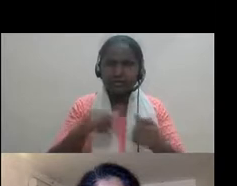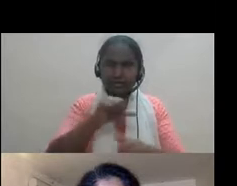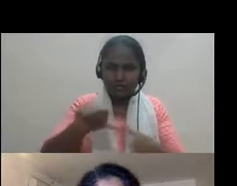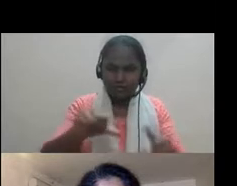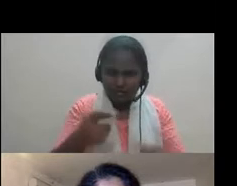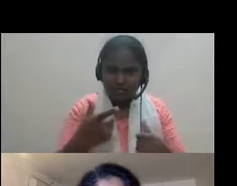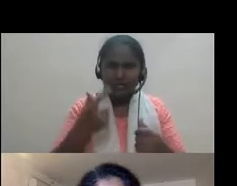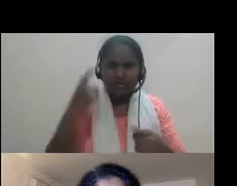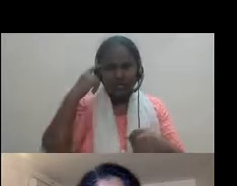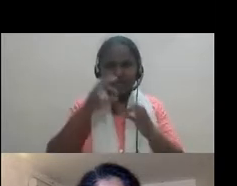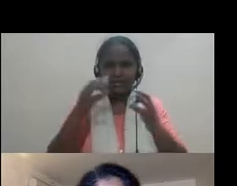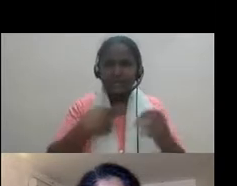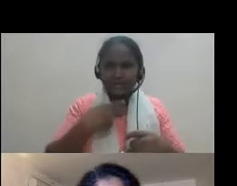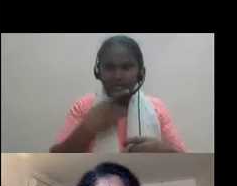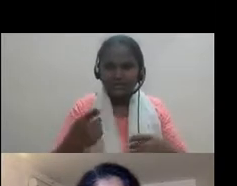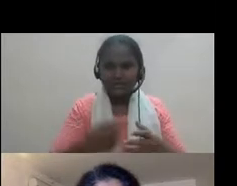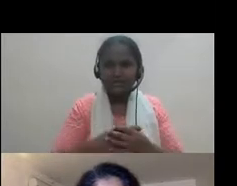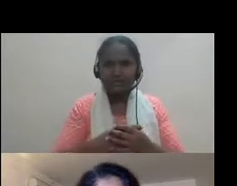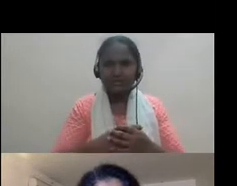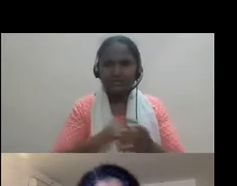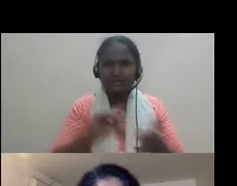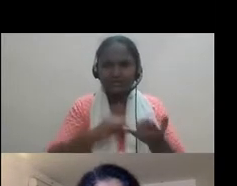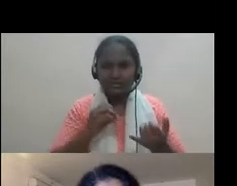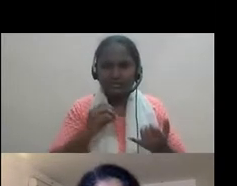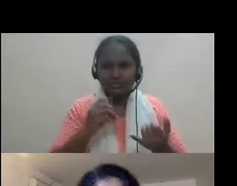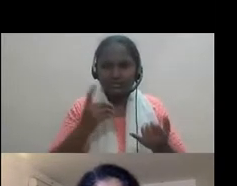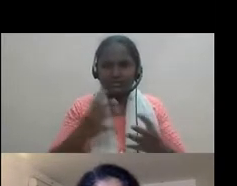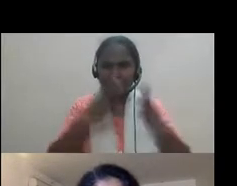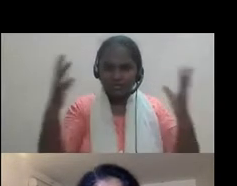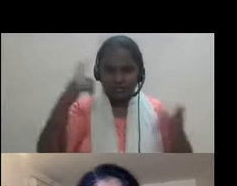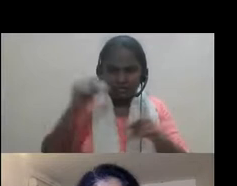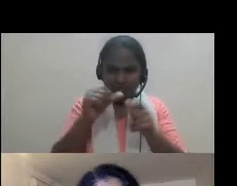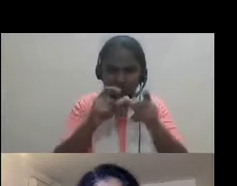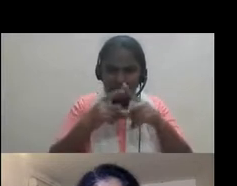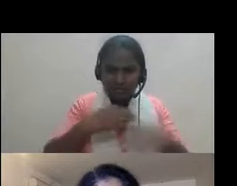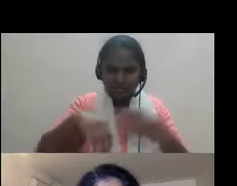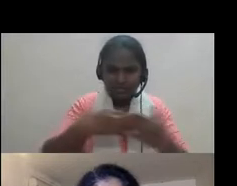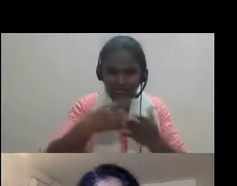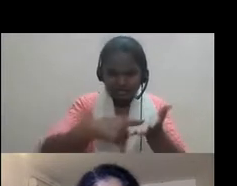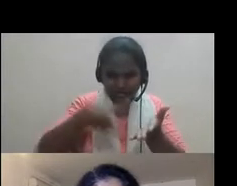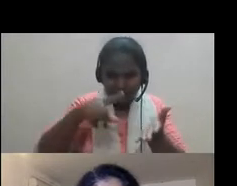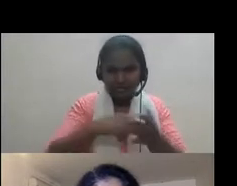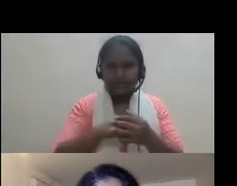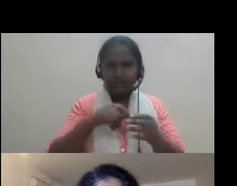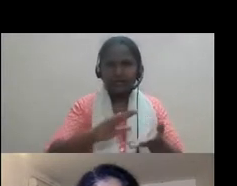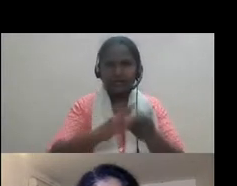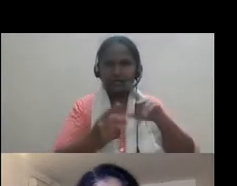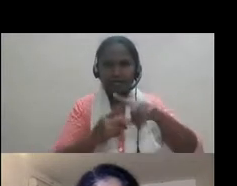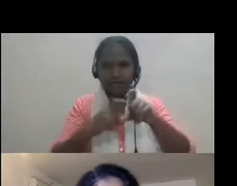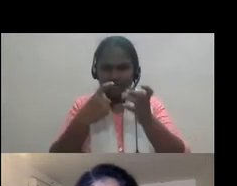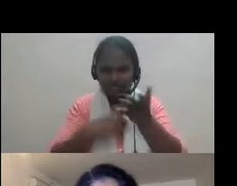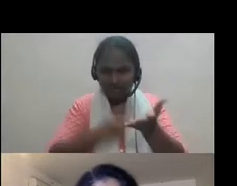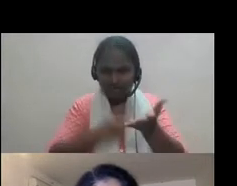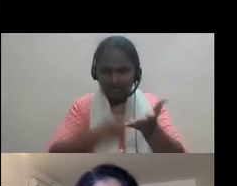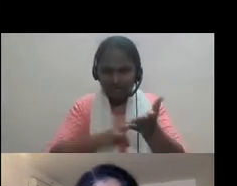process of fact-checking, let's say. So for the most part, Martha was always right in terms of her memory.